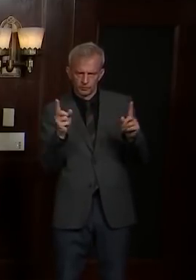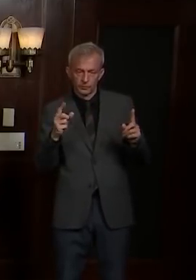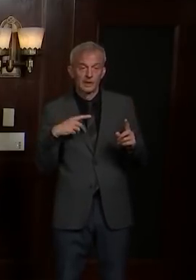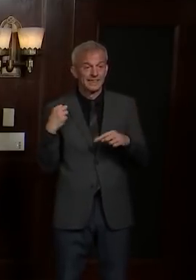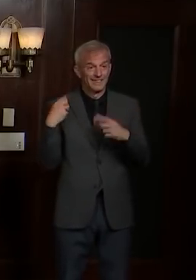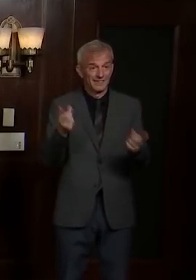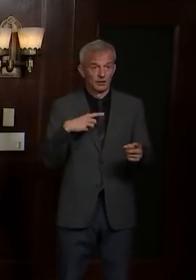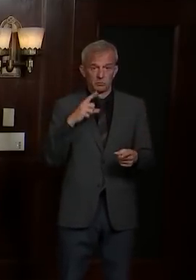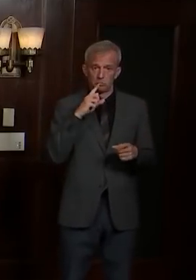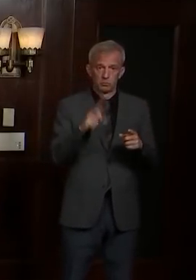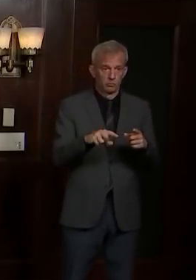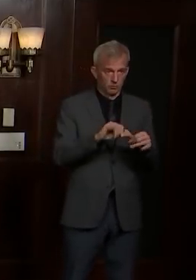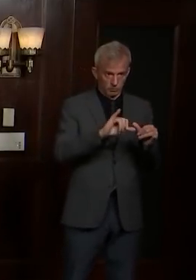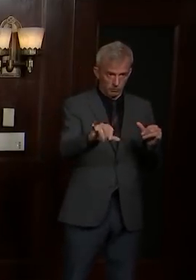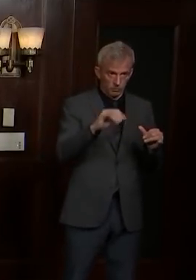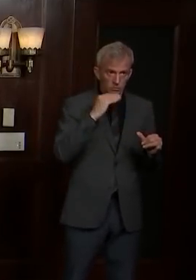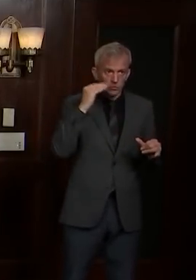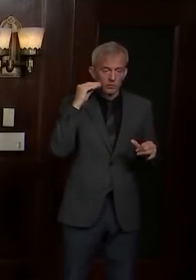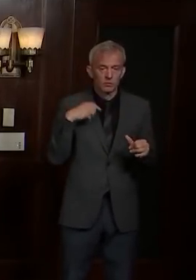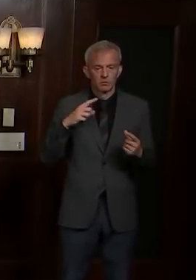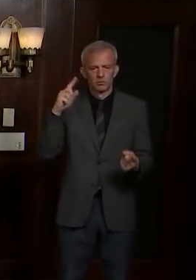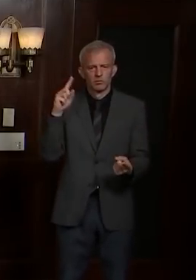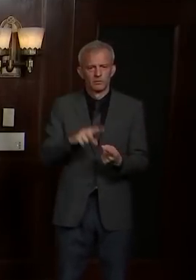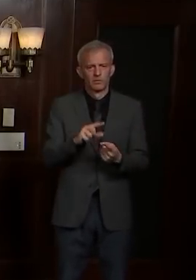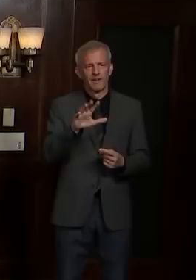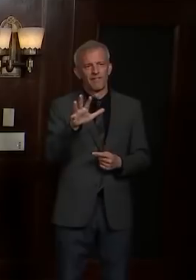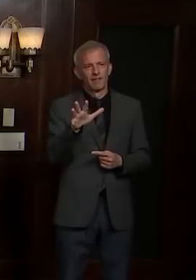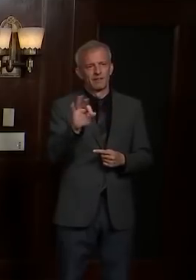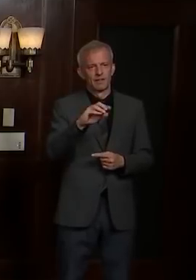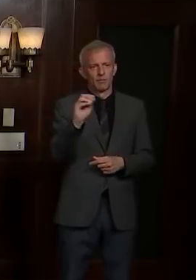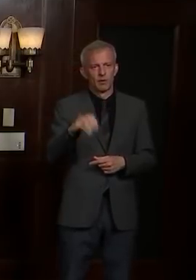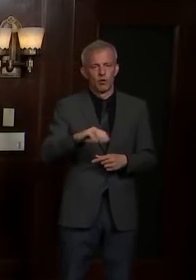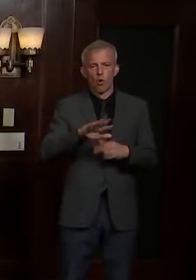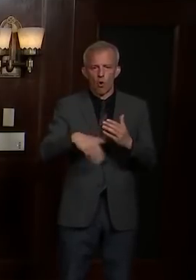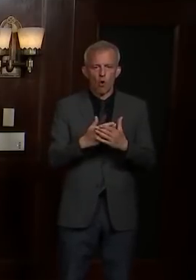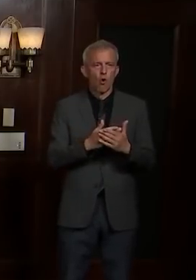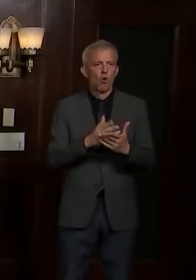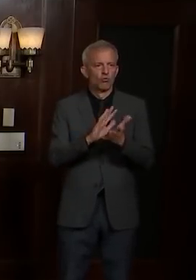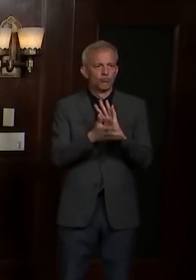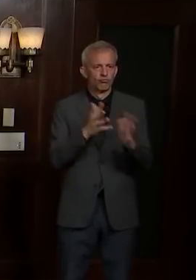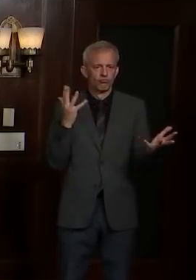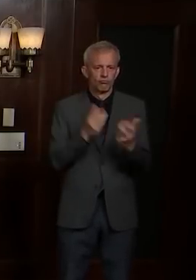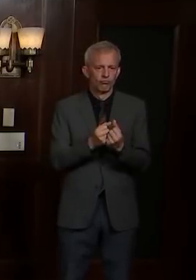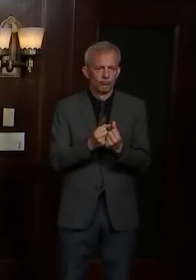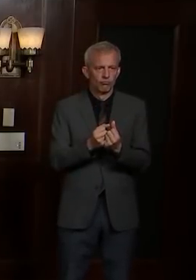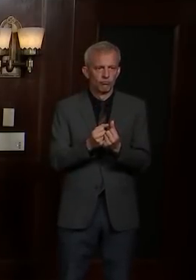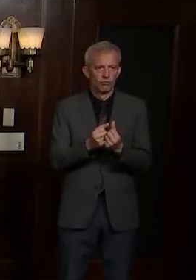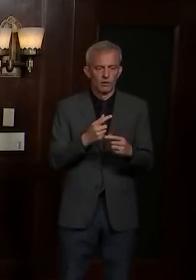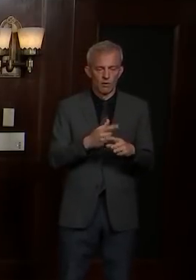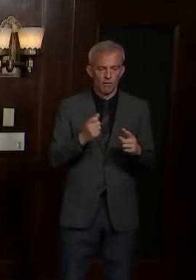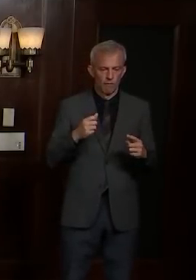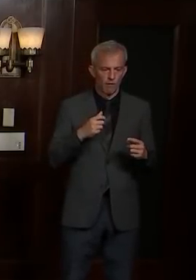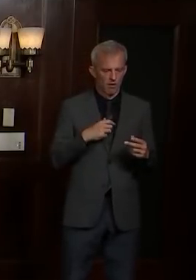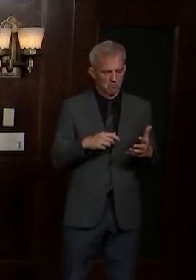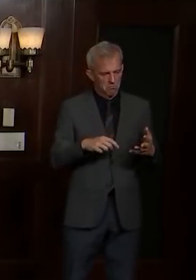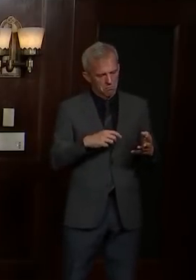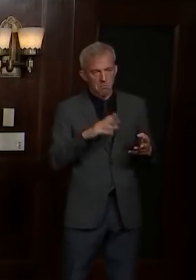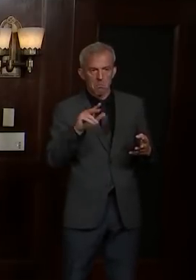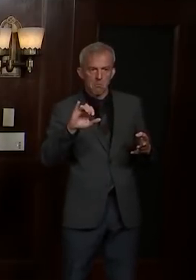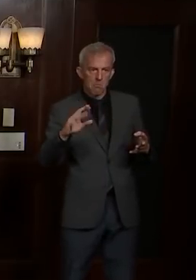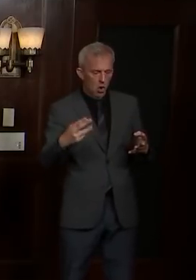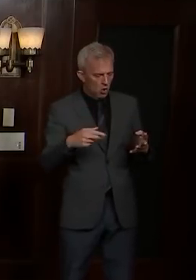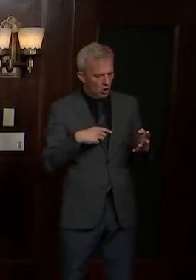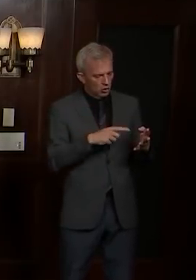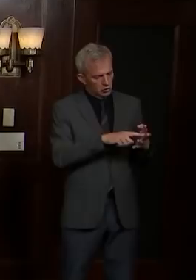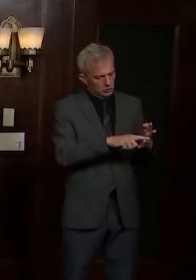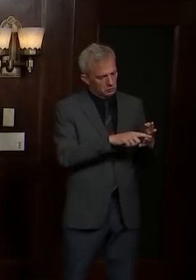a decrease of 59% in all traffic collisions between the first half of March, before the order took effect, and the